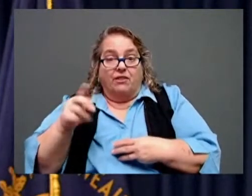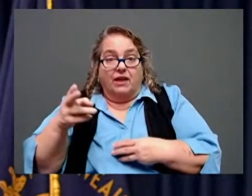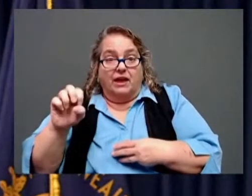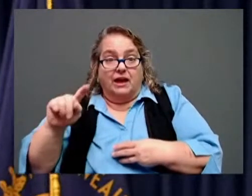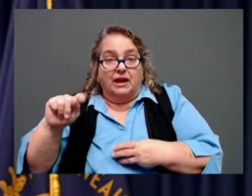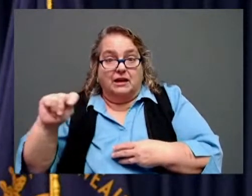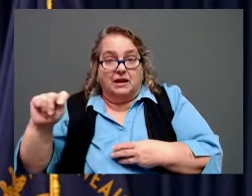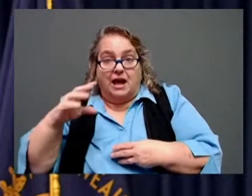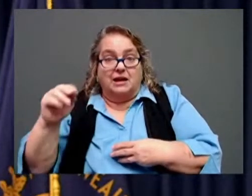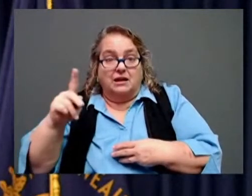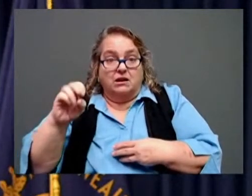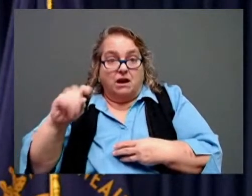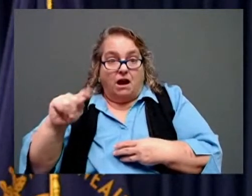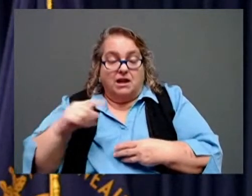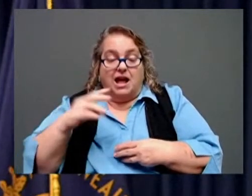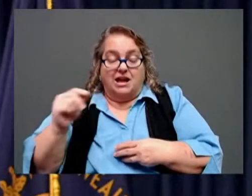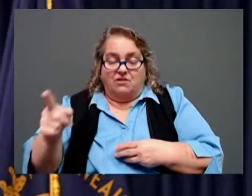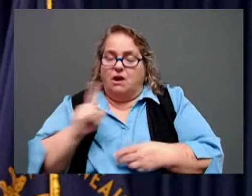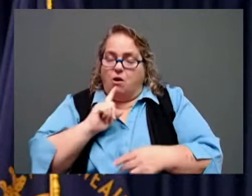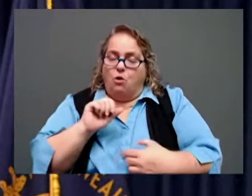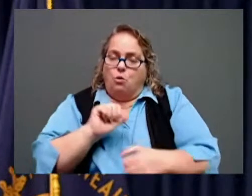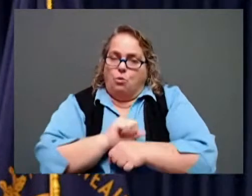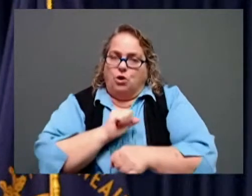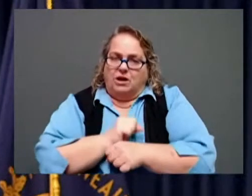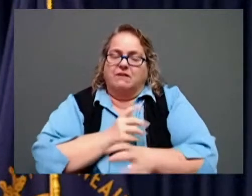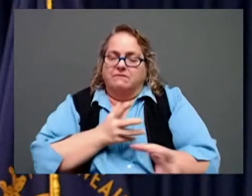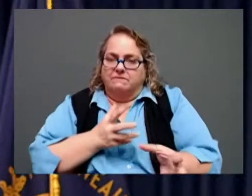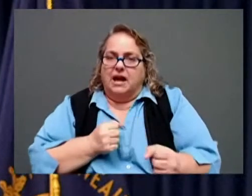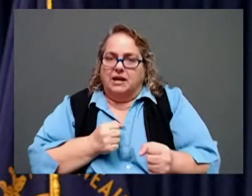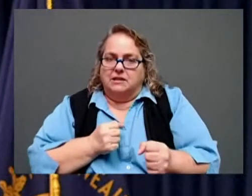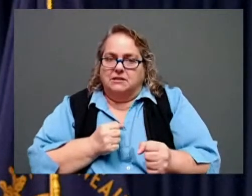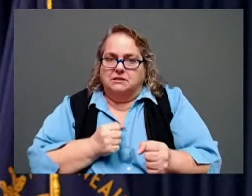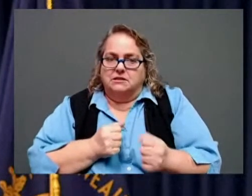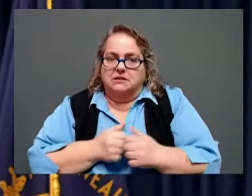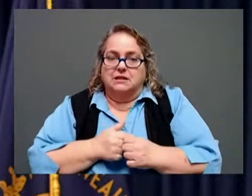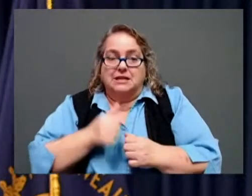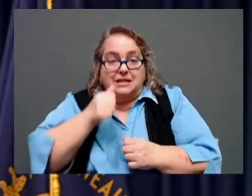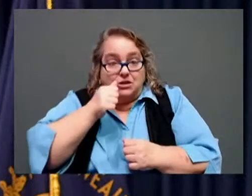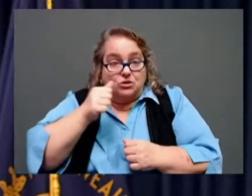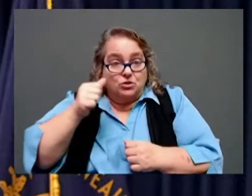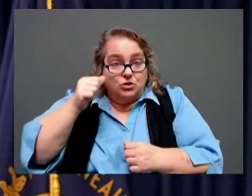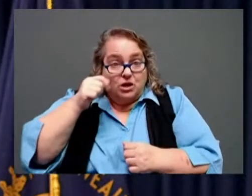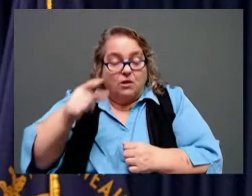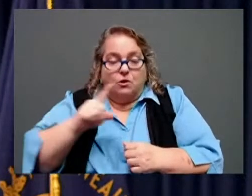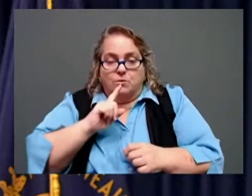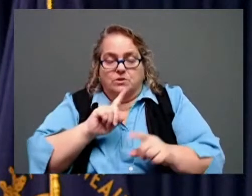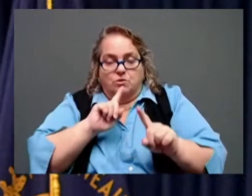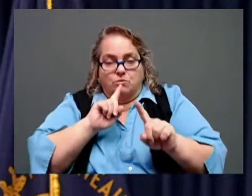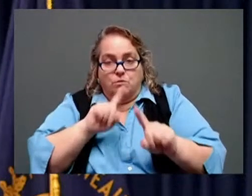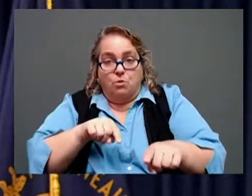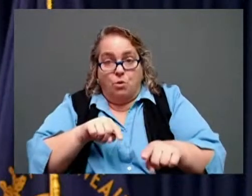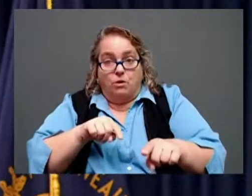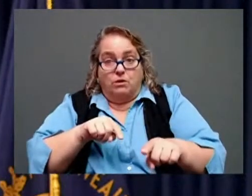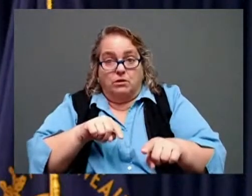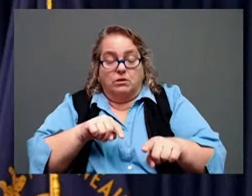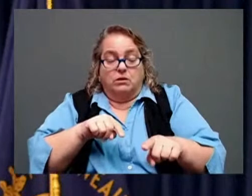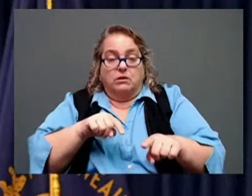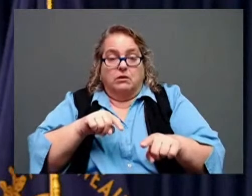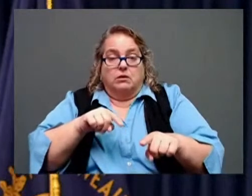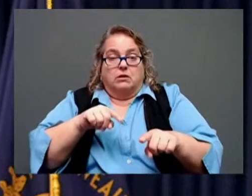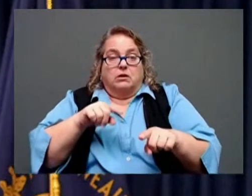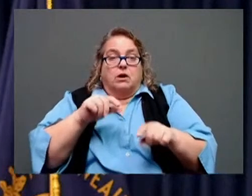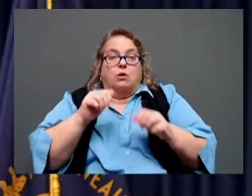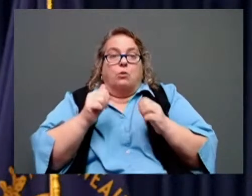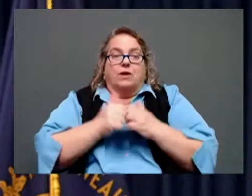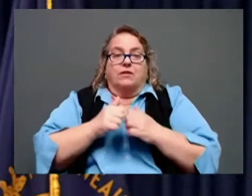working really, really fast. Yesterday, there was a report out in a roll-up of missing persons. That is